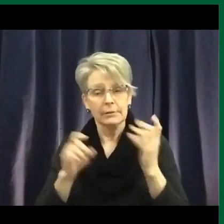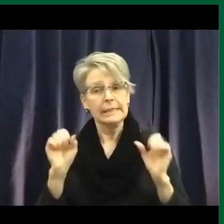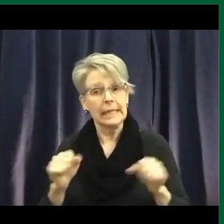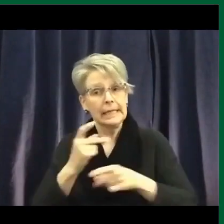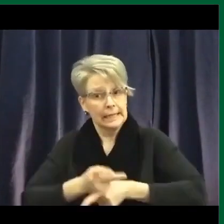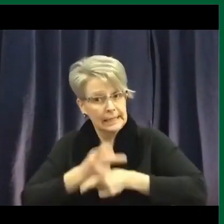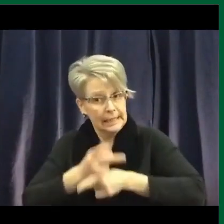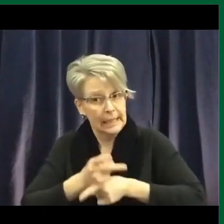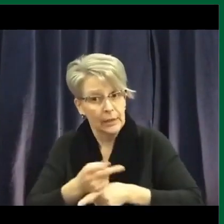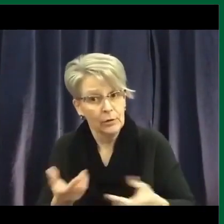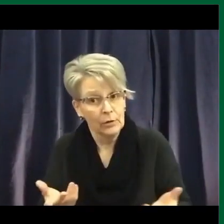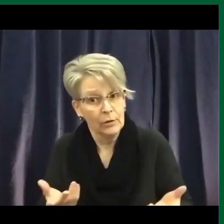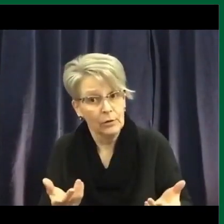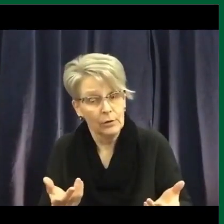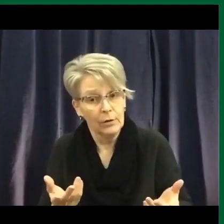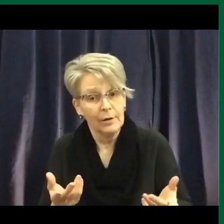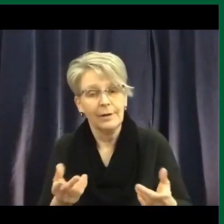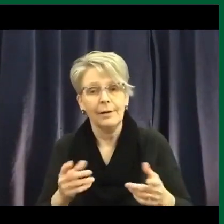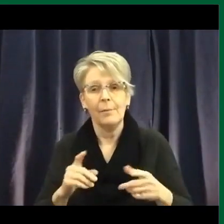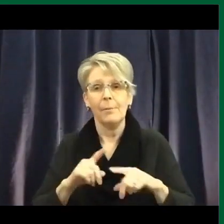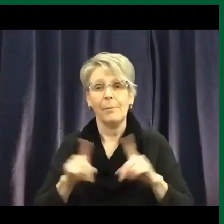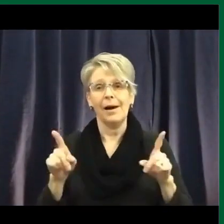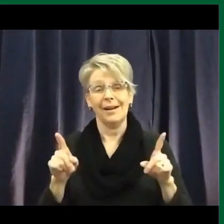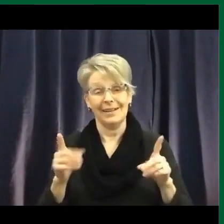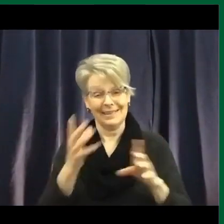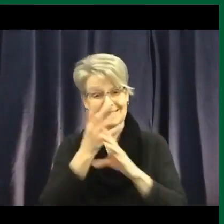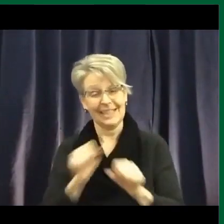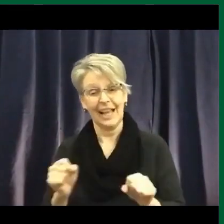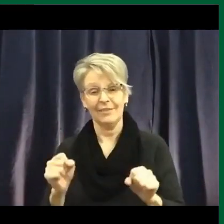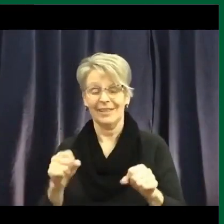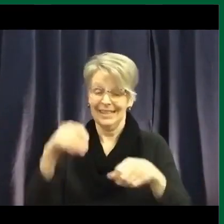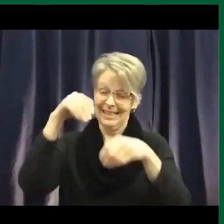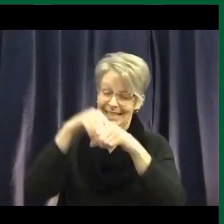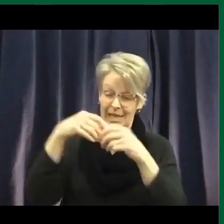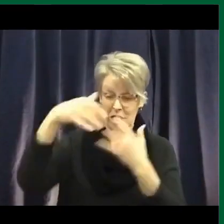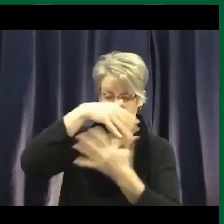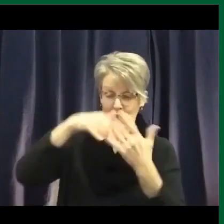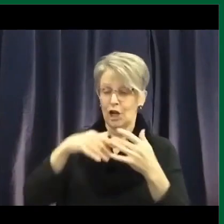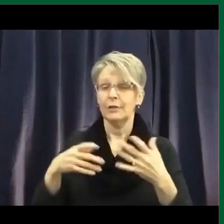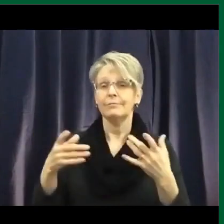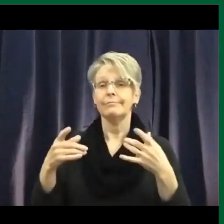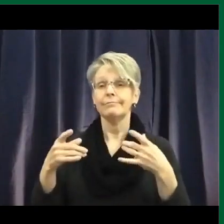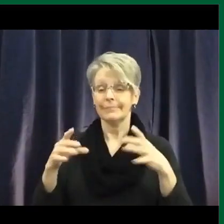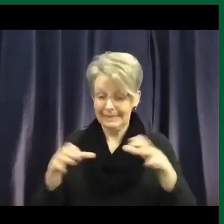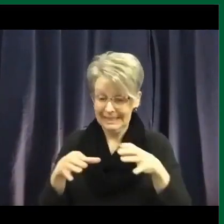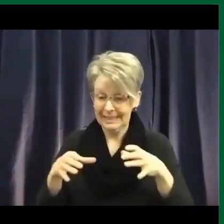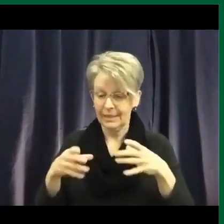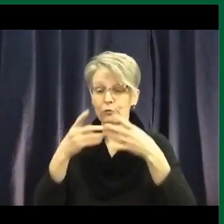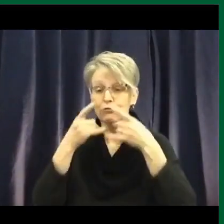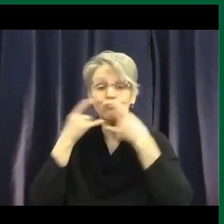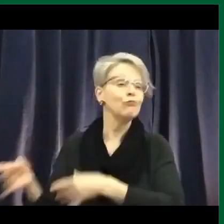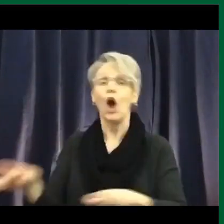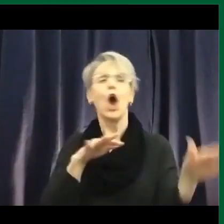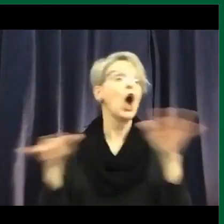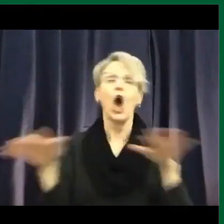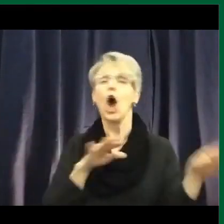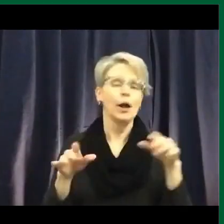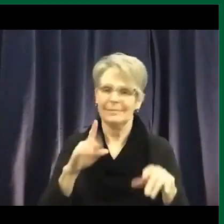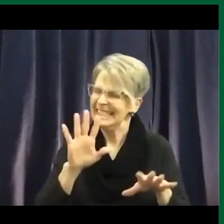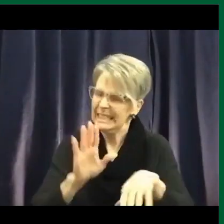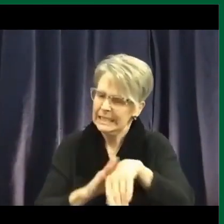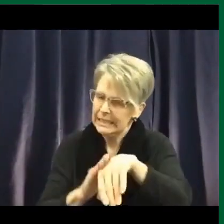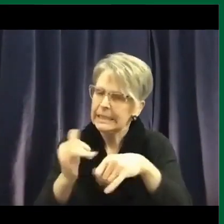really socially interact in a safe manner indoors, even within your bubble. And I think we just need to be very careful and